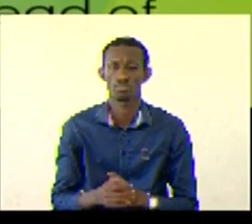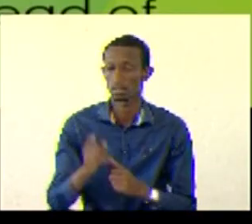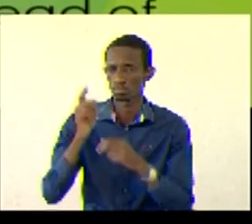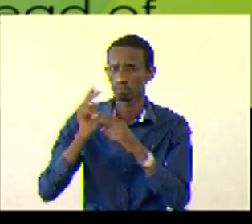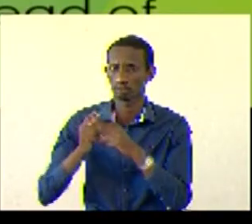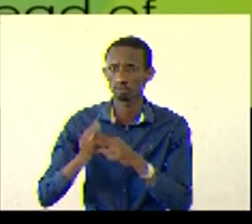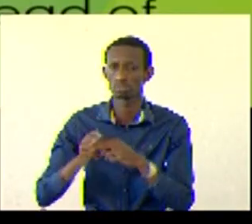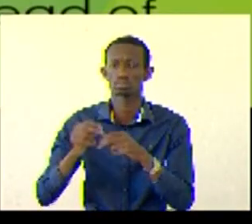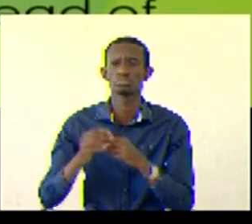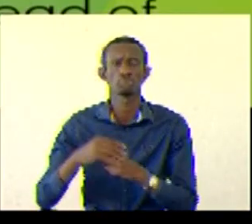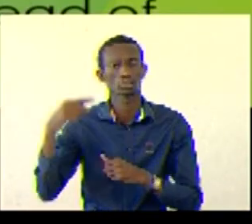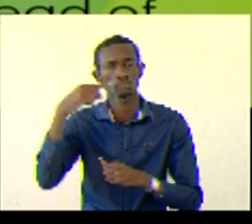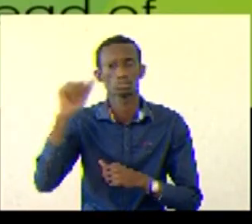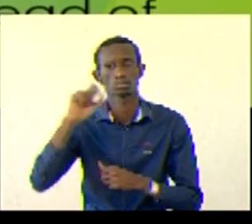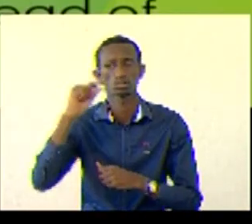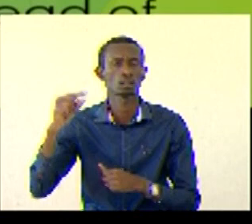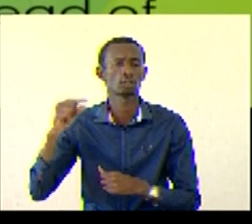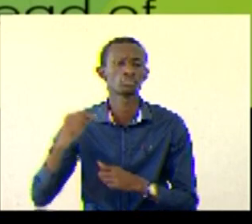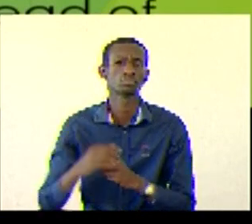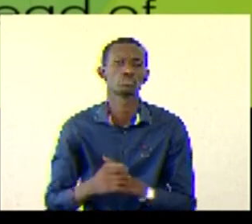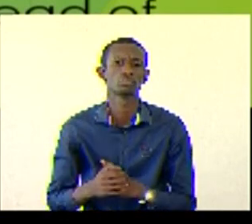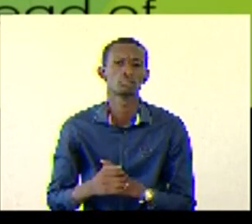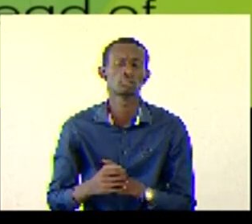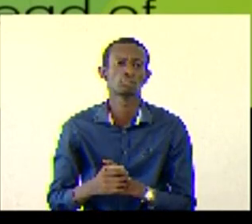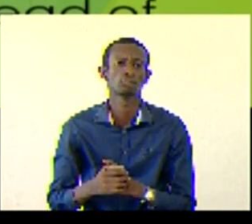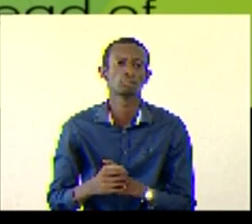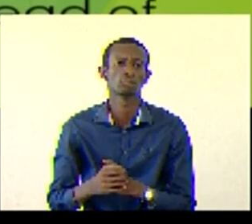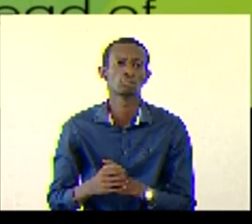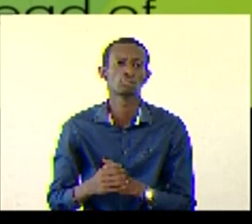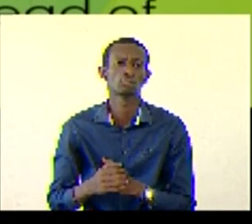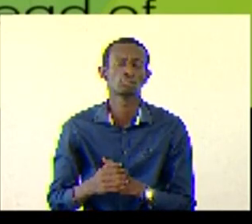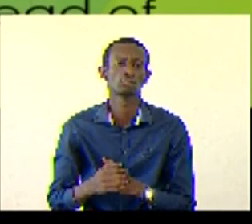gas produced. So we'll have solutions.